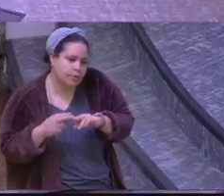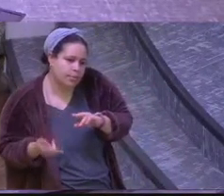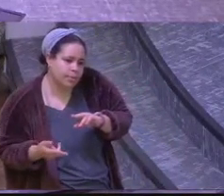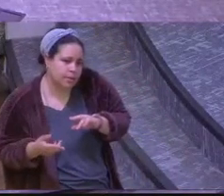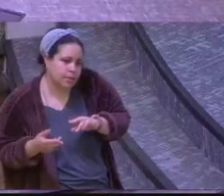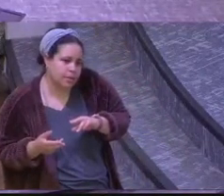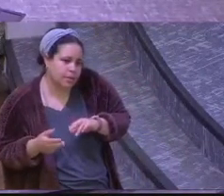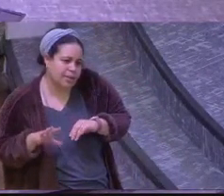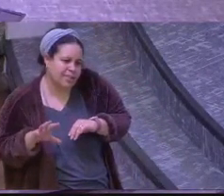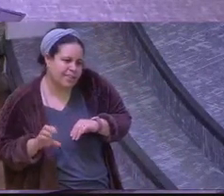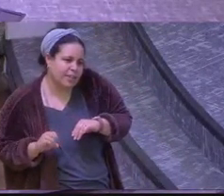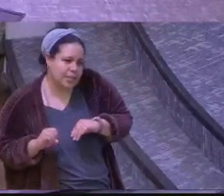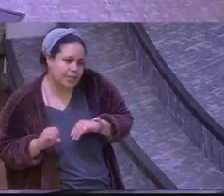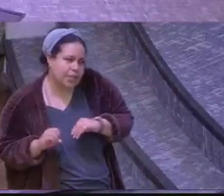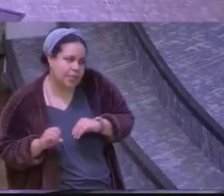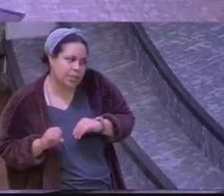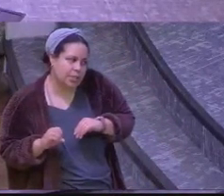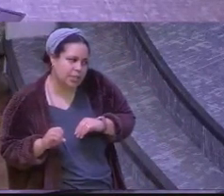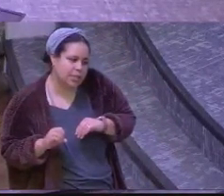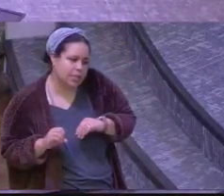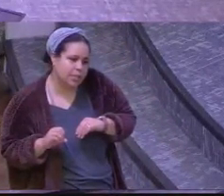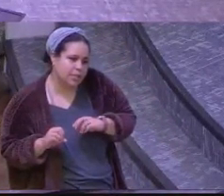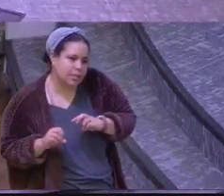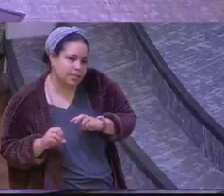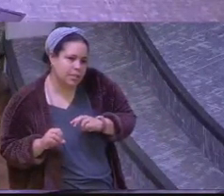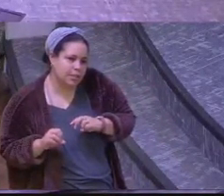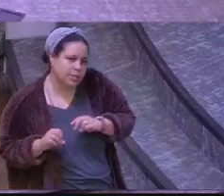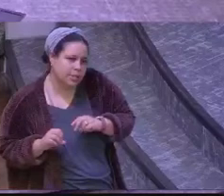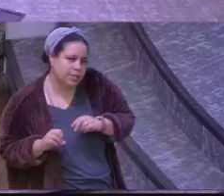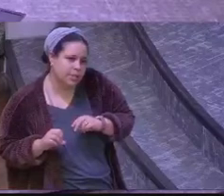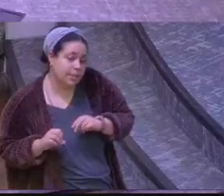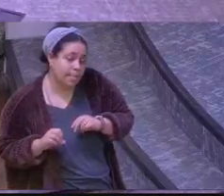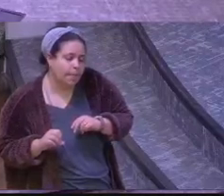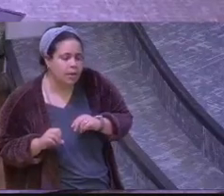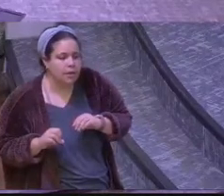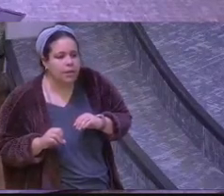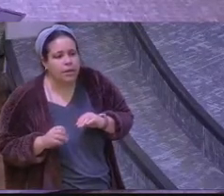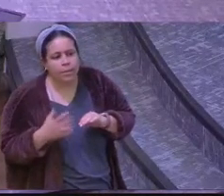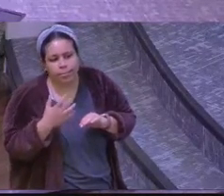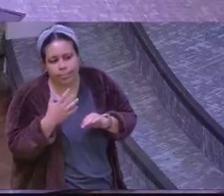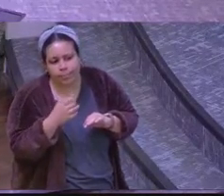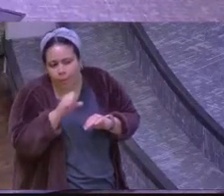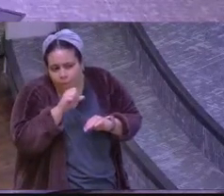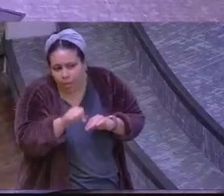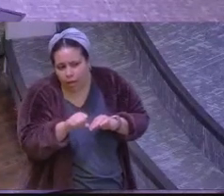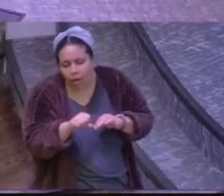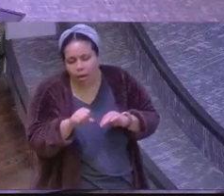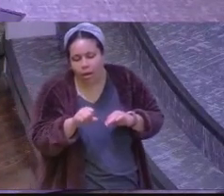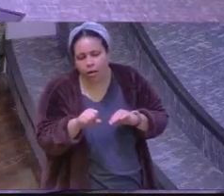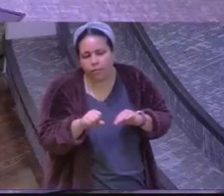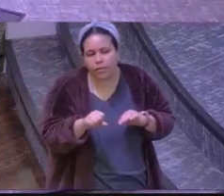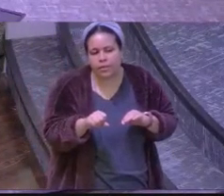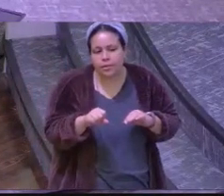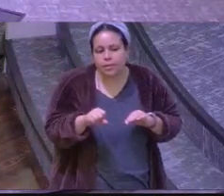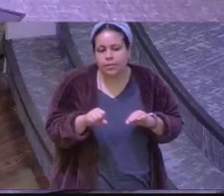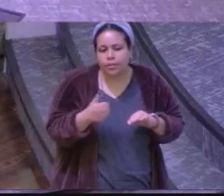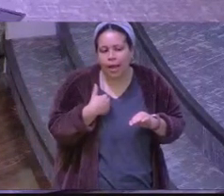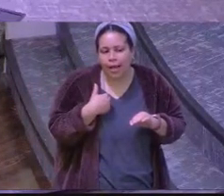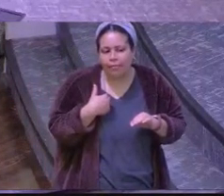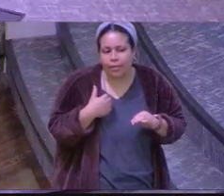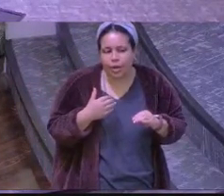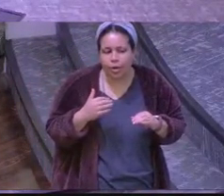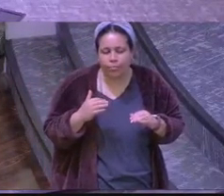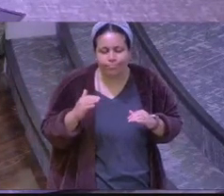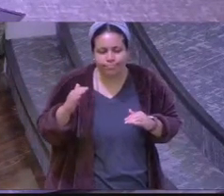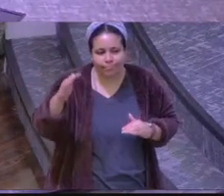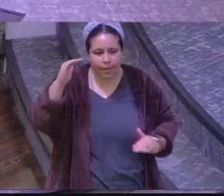Because I definitely want to try to keep, you know, some equity going on there and not see all of a sudden we have such a bigger divide